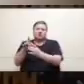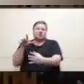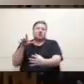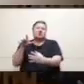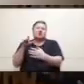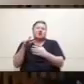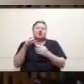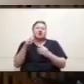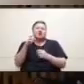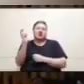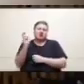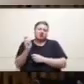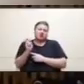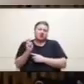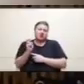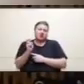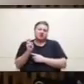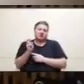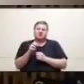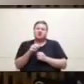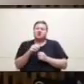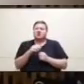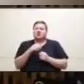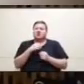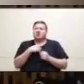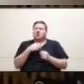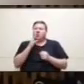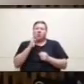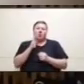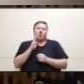electricity, we are unable to even restrict water. So the